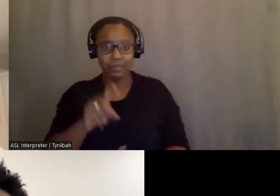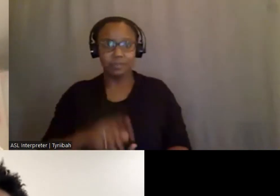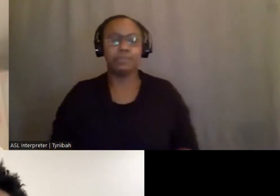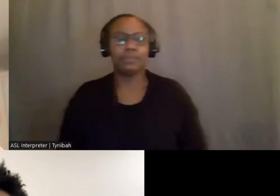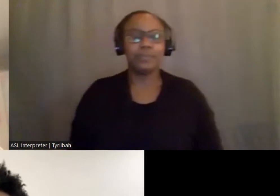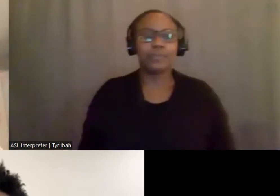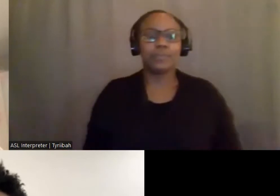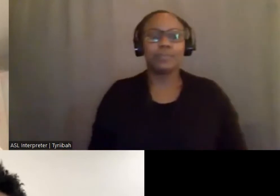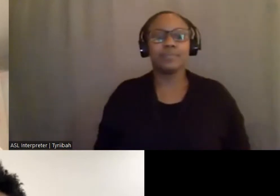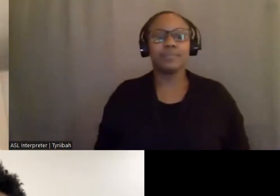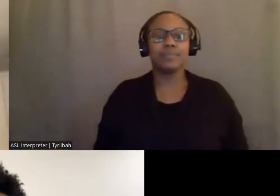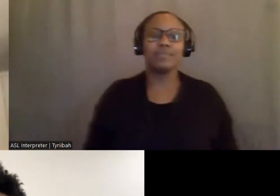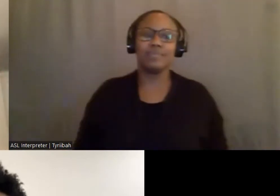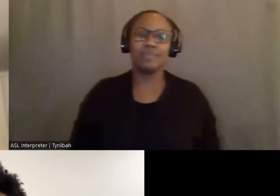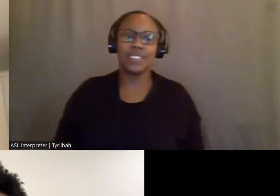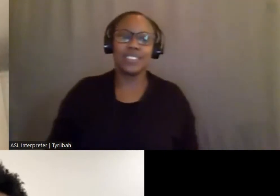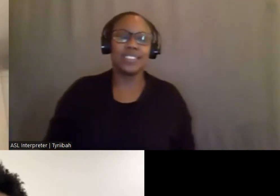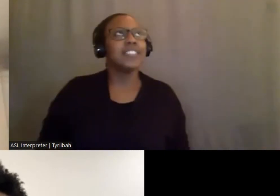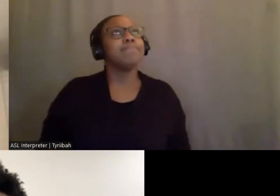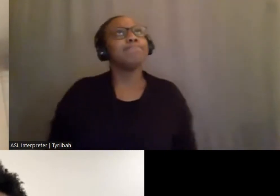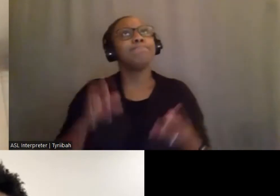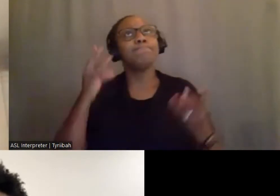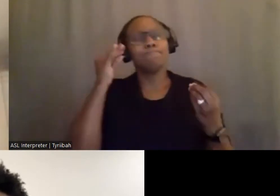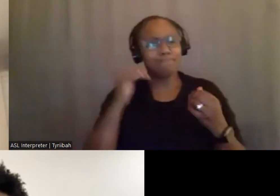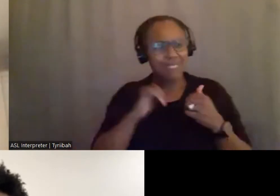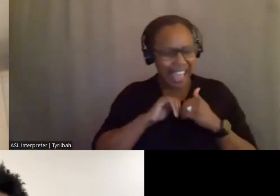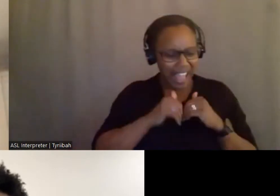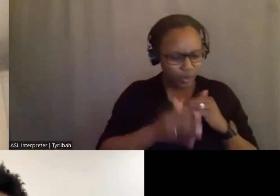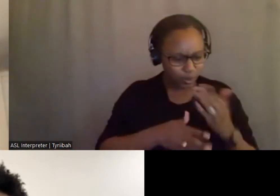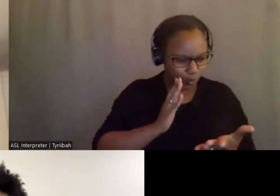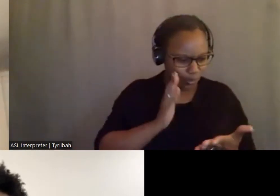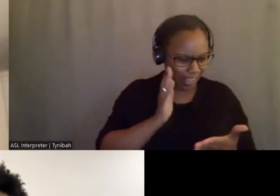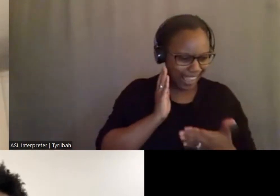Was there a way to end their enslavement?